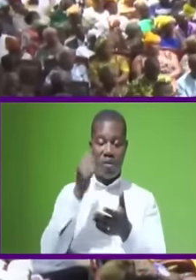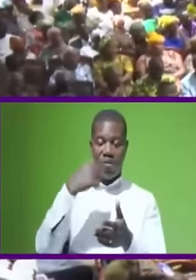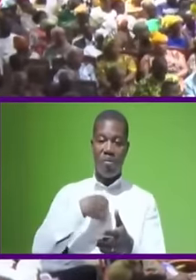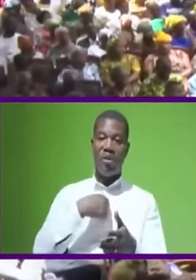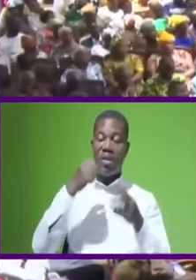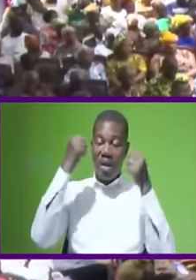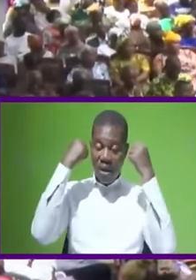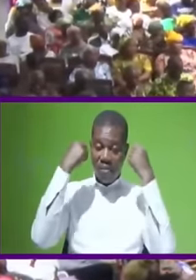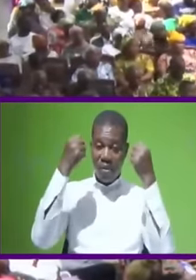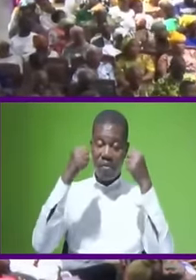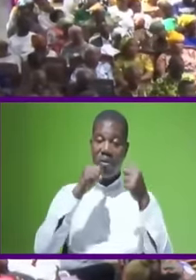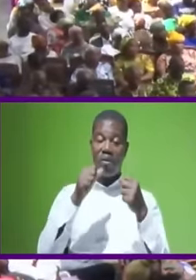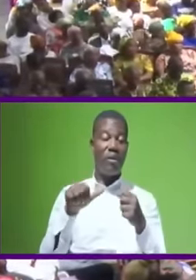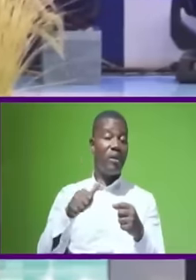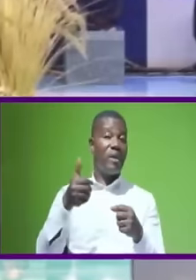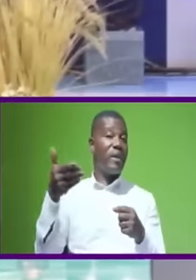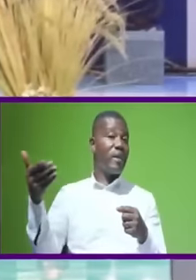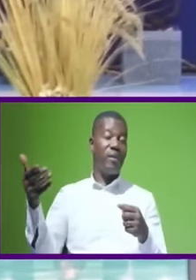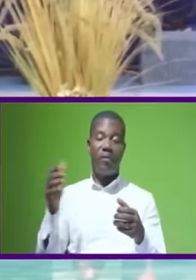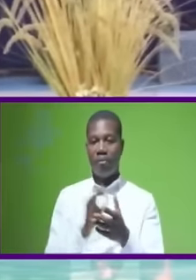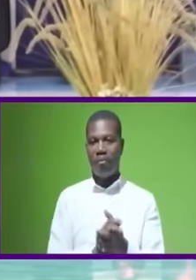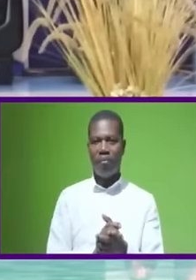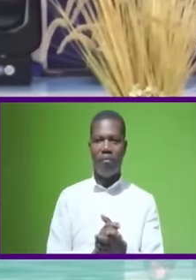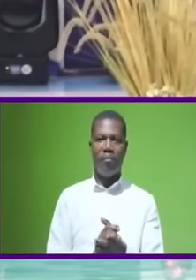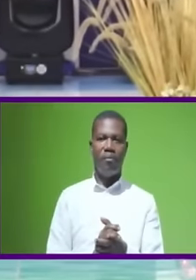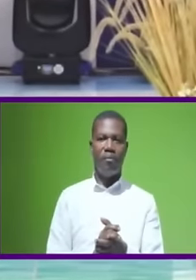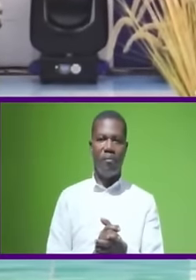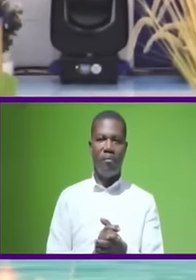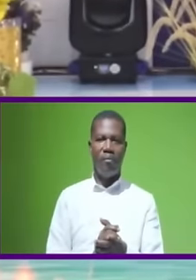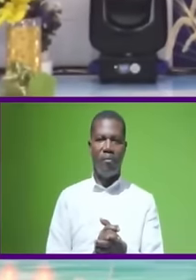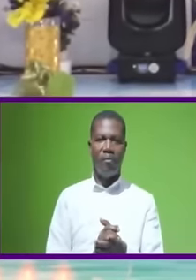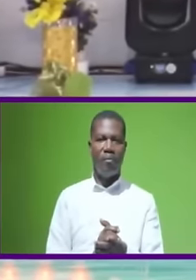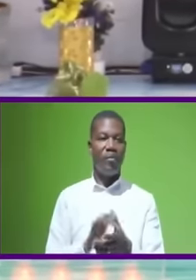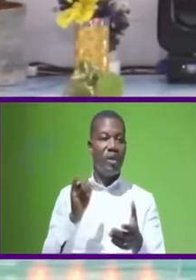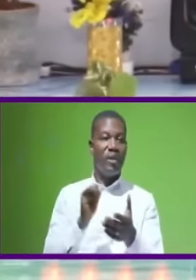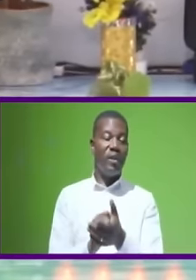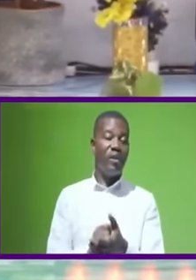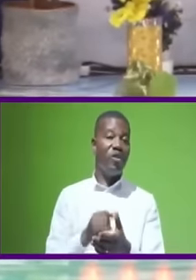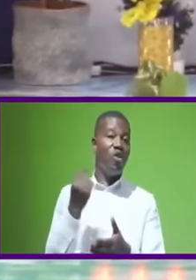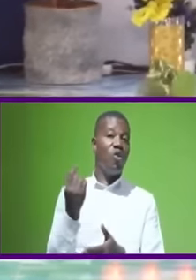That is why I am zealous and aggressive now.